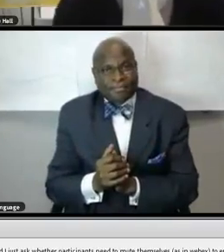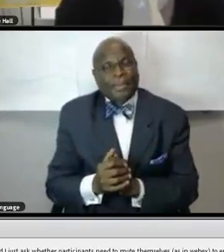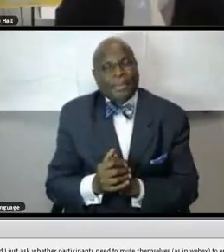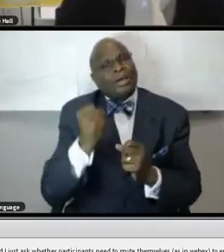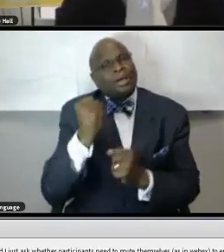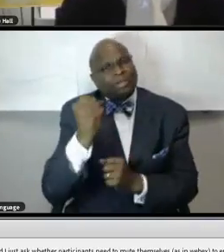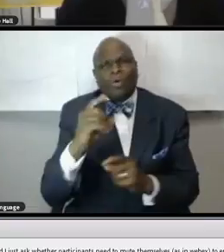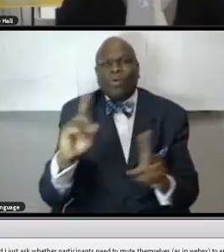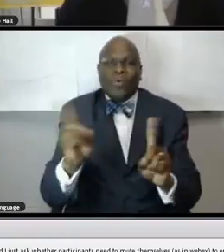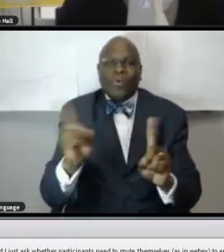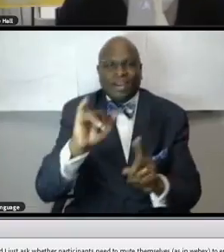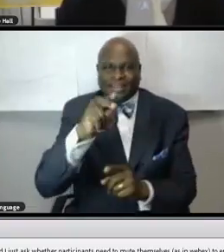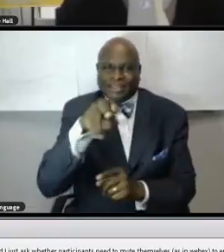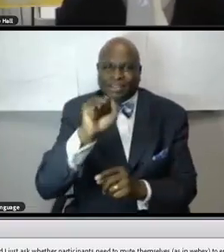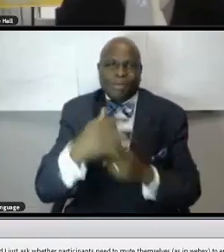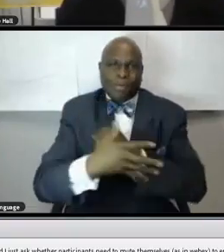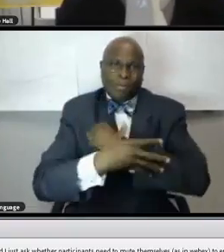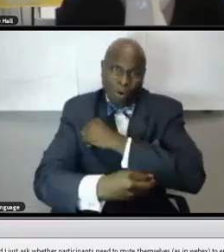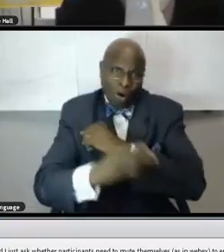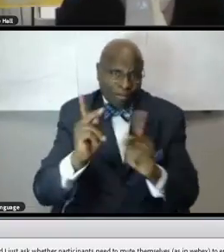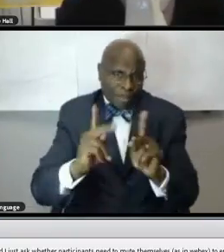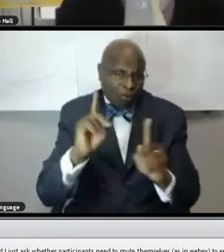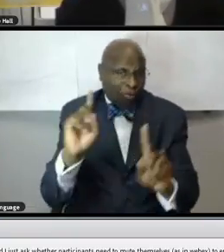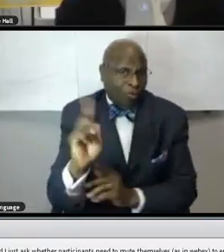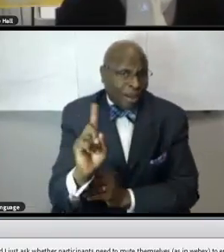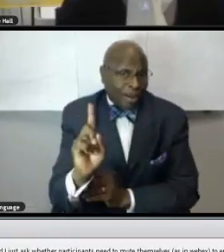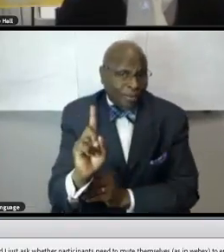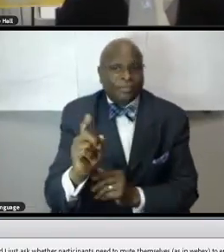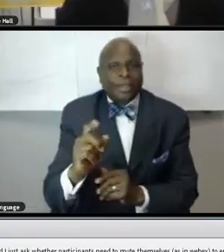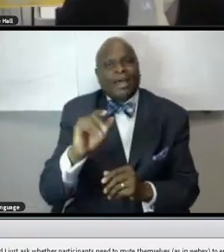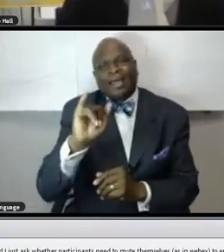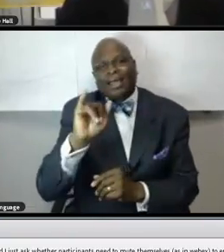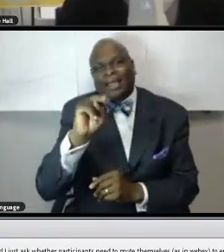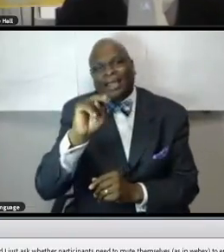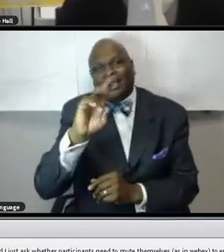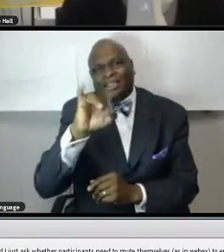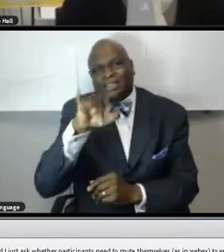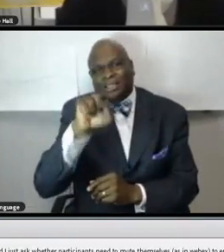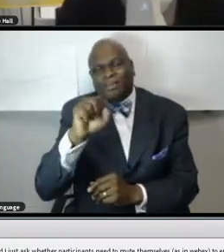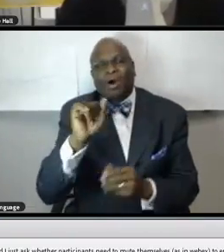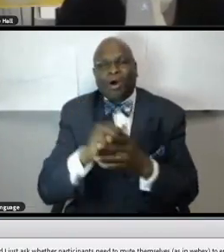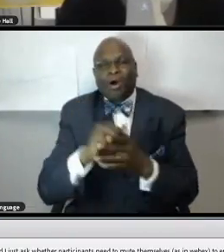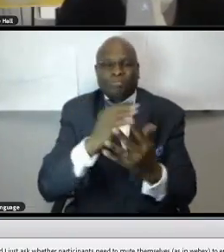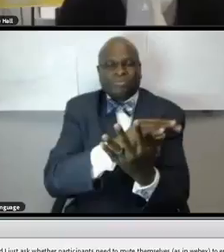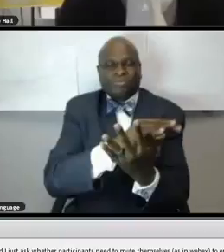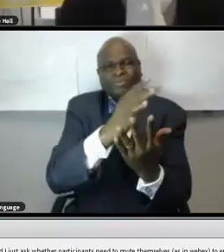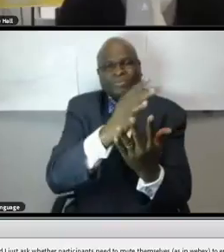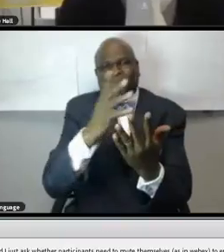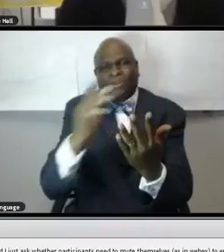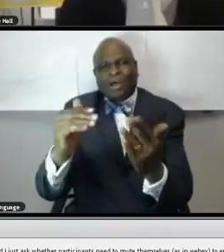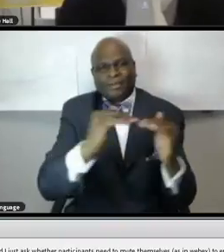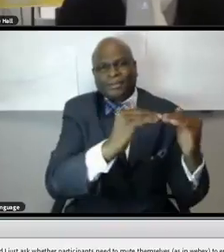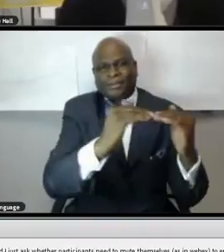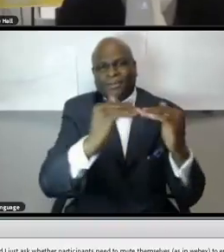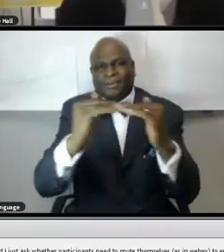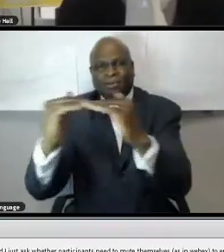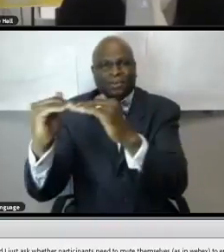So where are the indigenous poor? The indigenous poor are actually distributed a little bit more evenly.